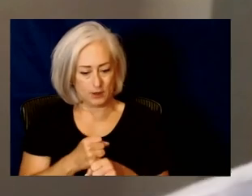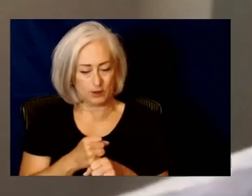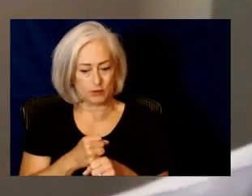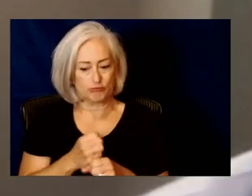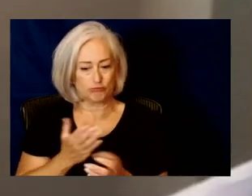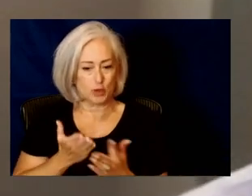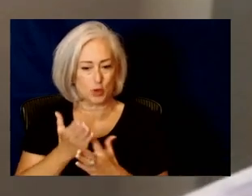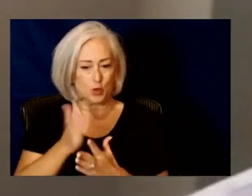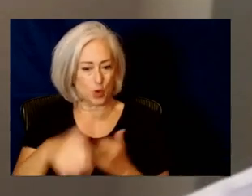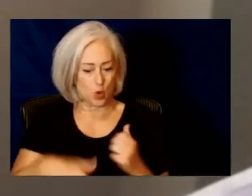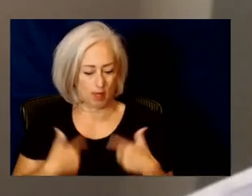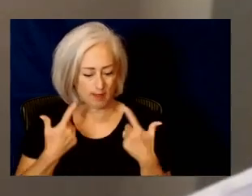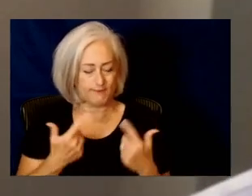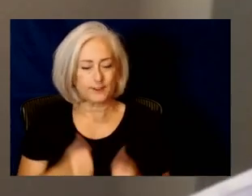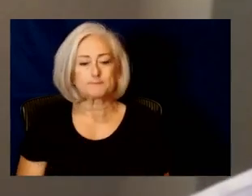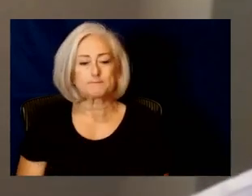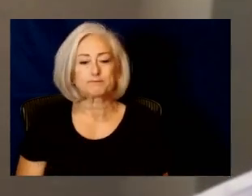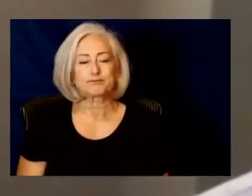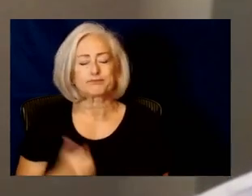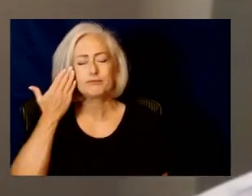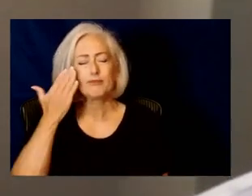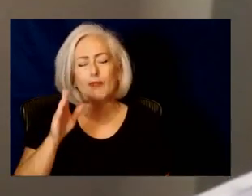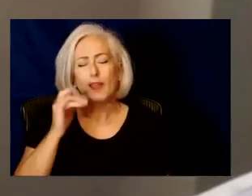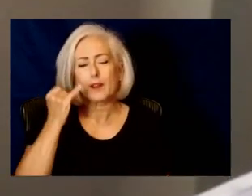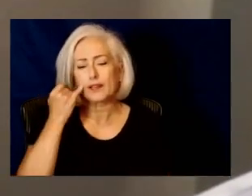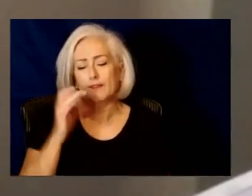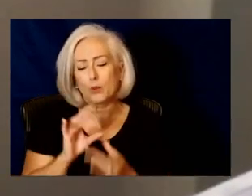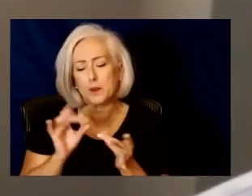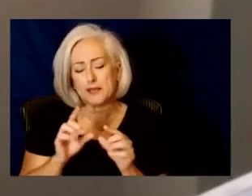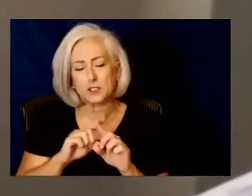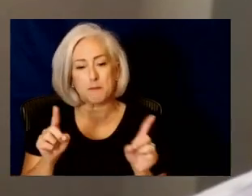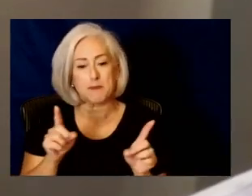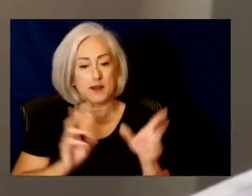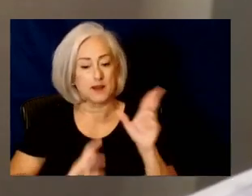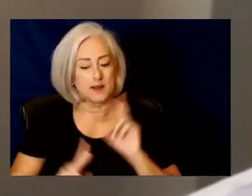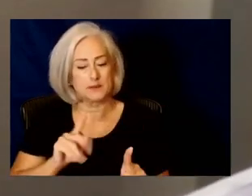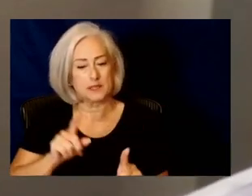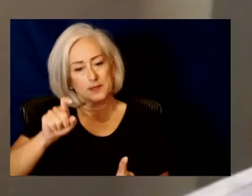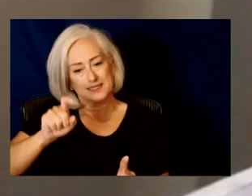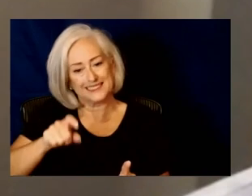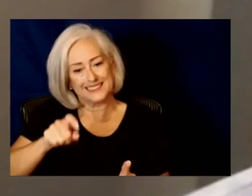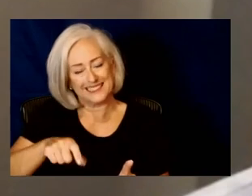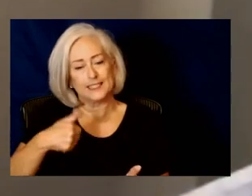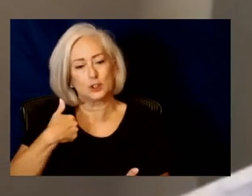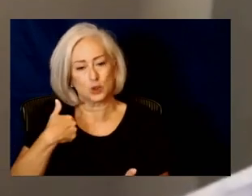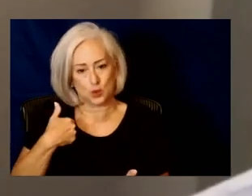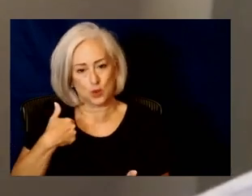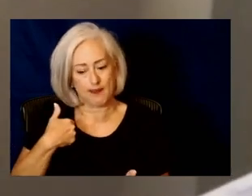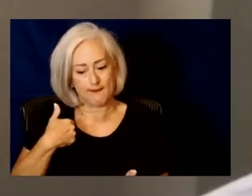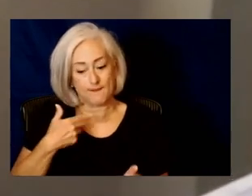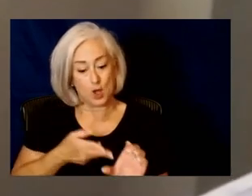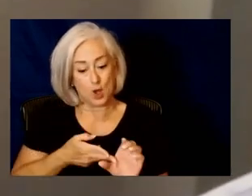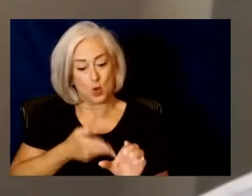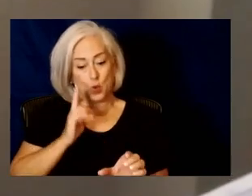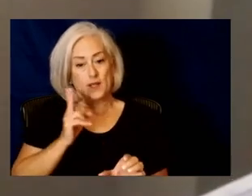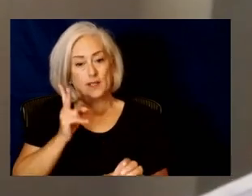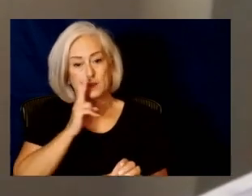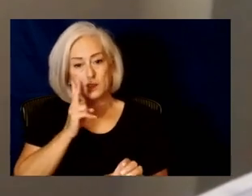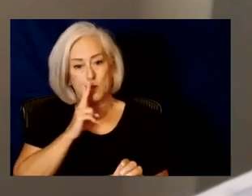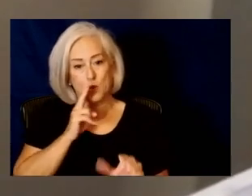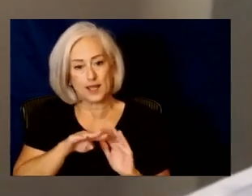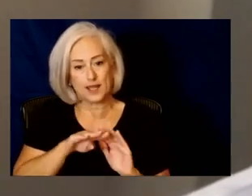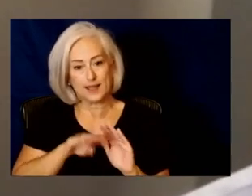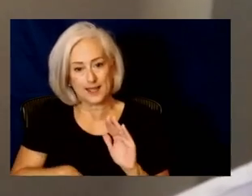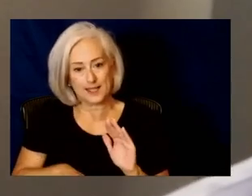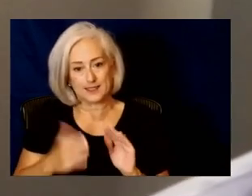don't know if we discussed this, but also people need to have quit smoking less than 15 years